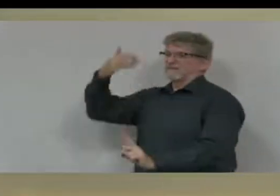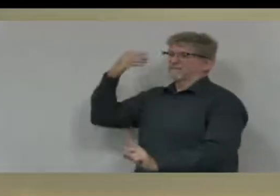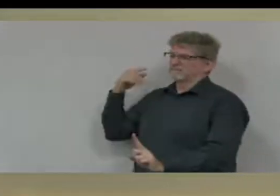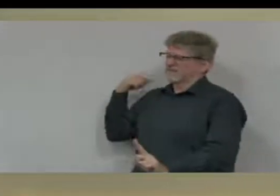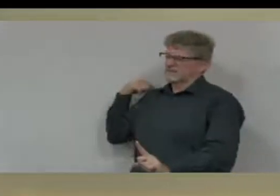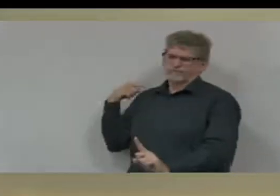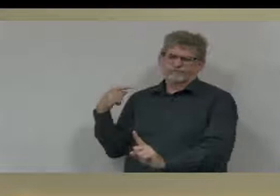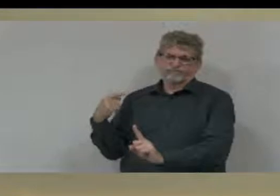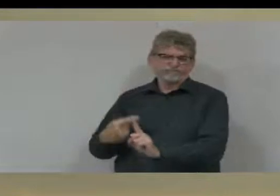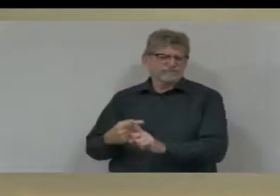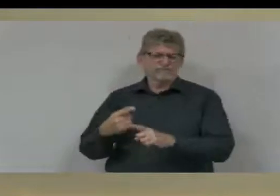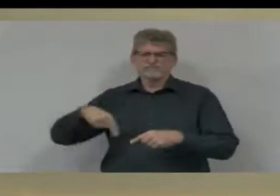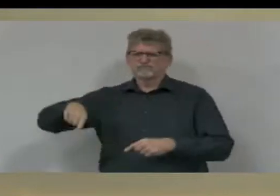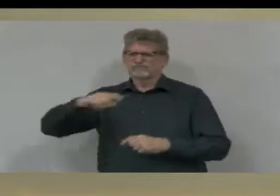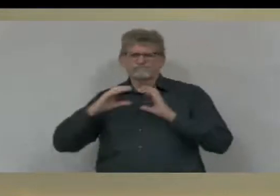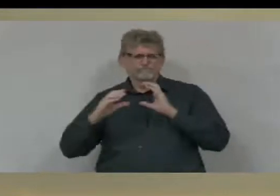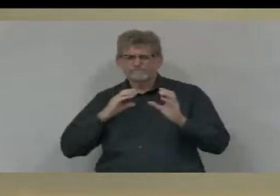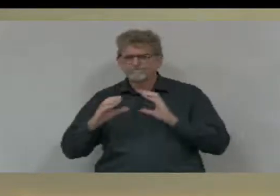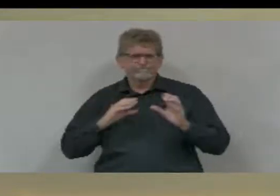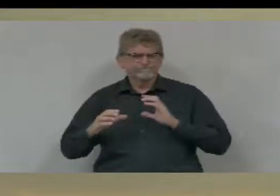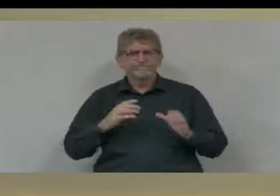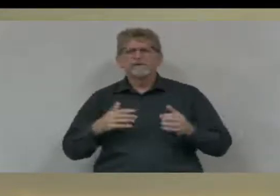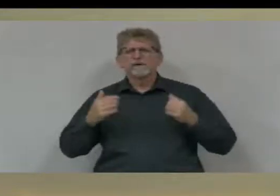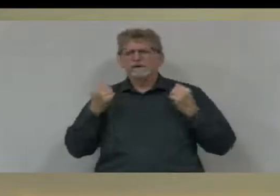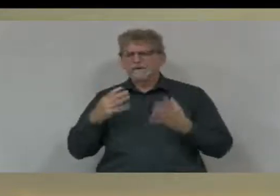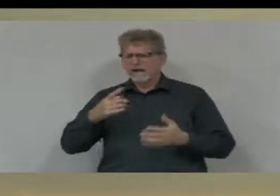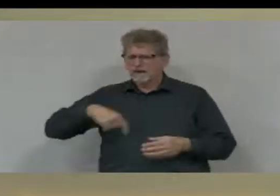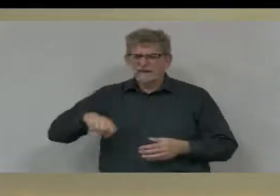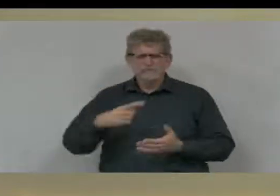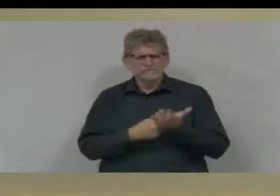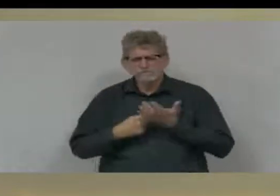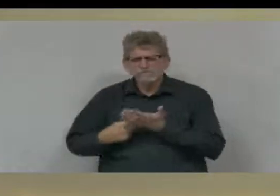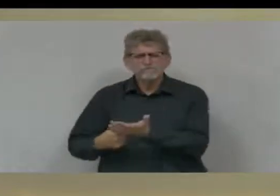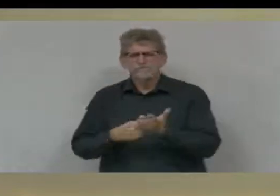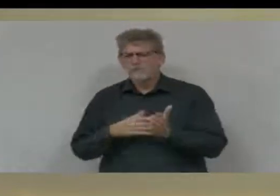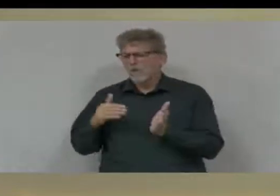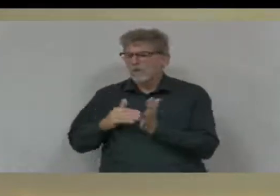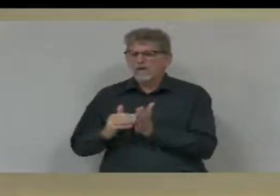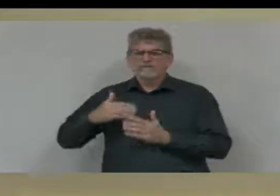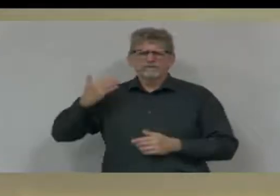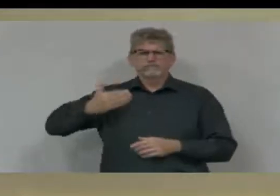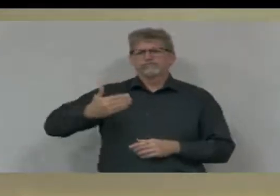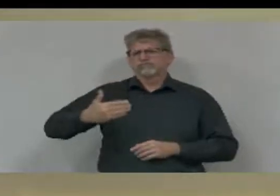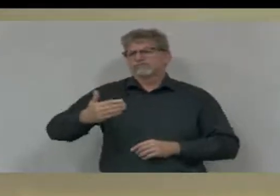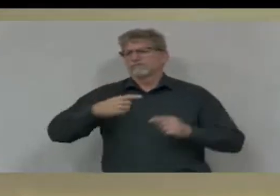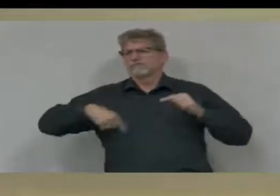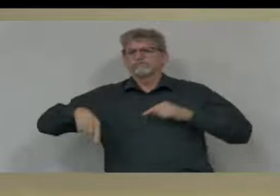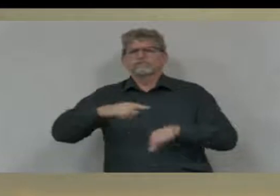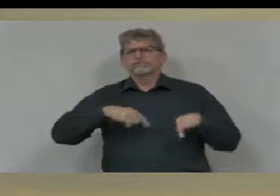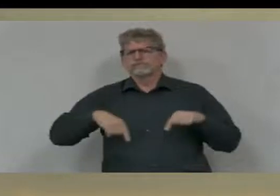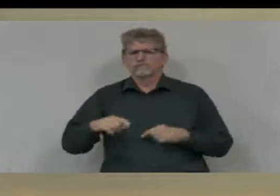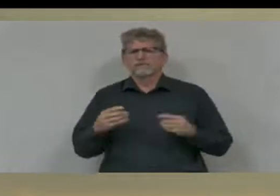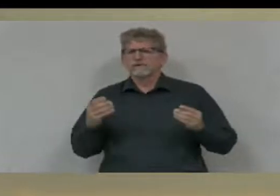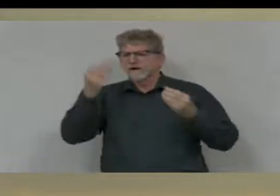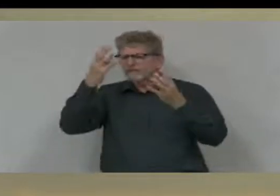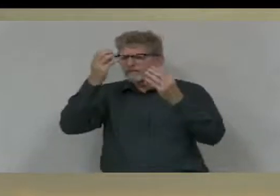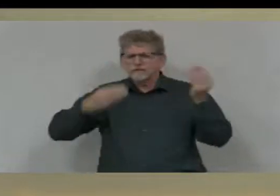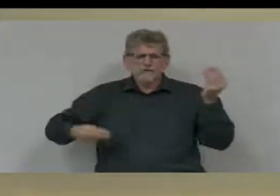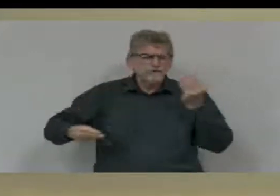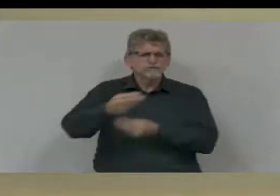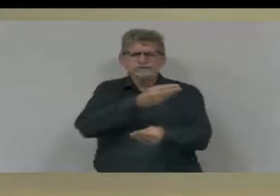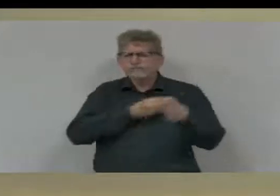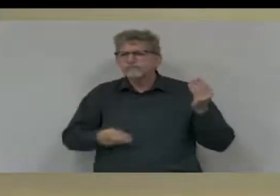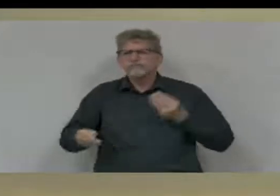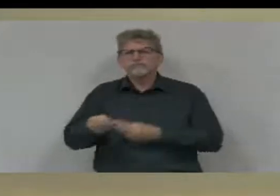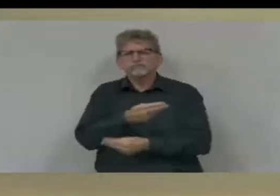many of us talk quite frequently and exchange information, run